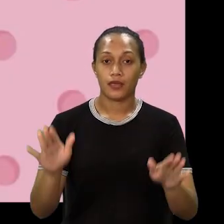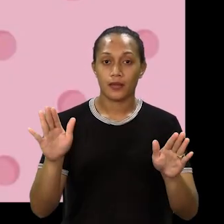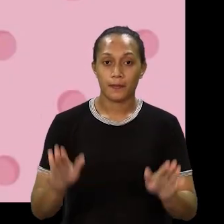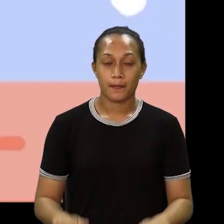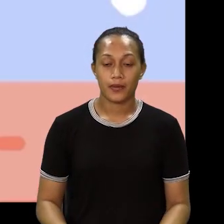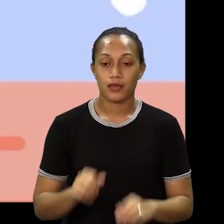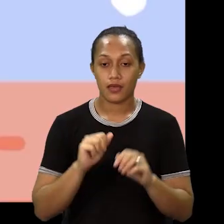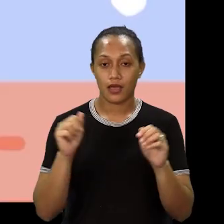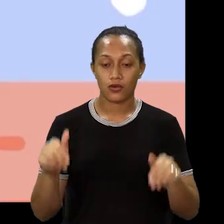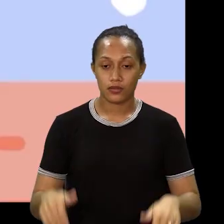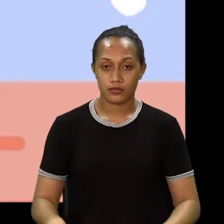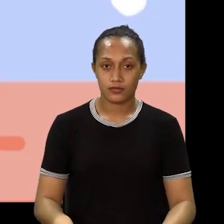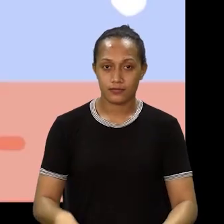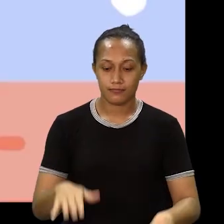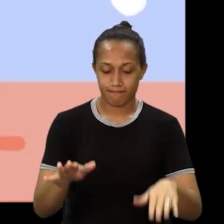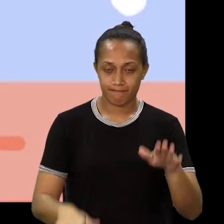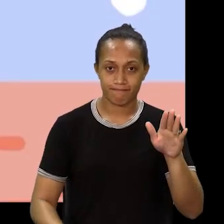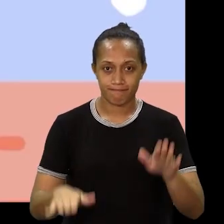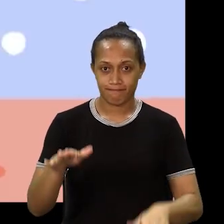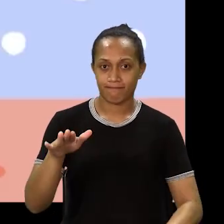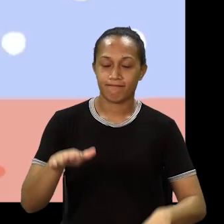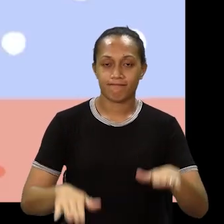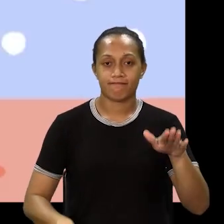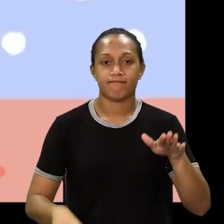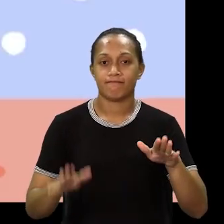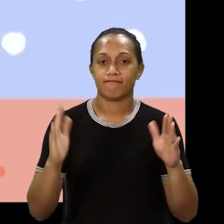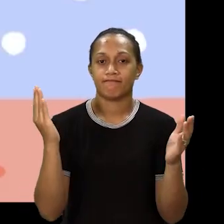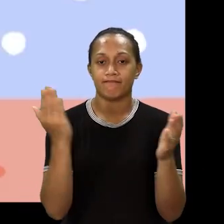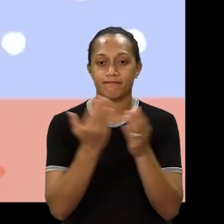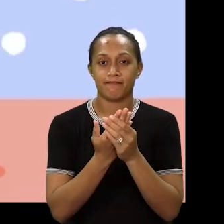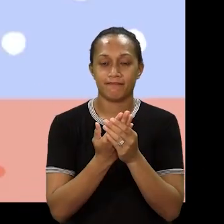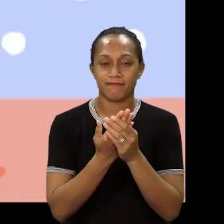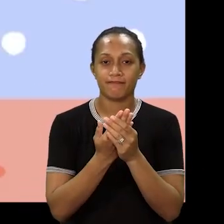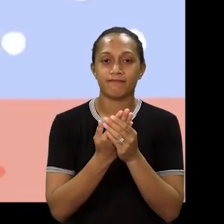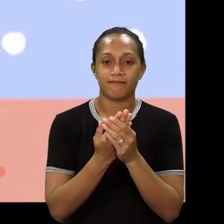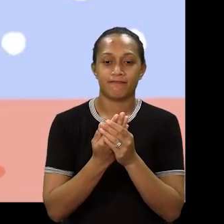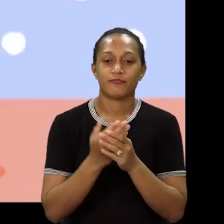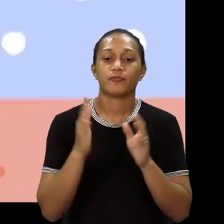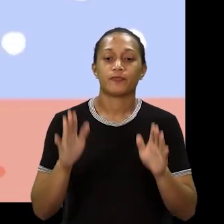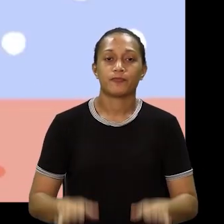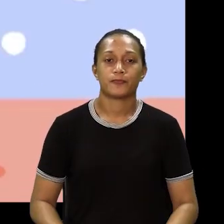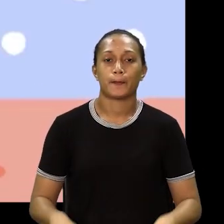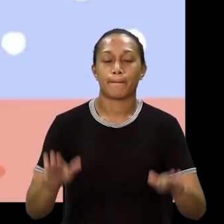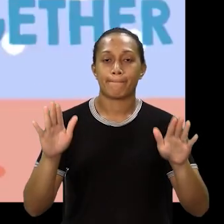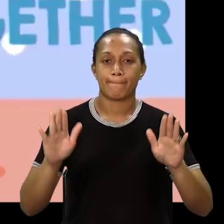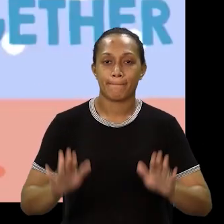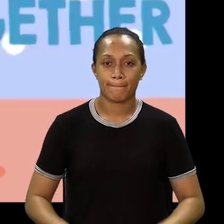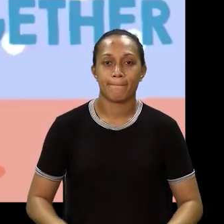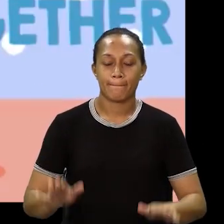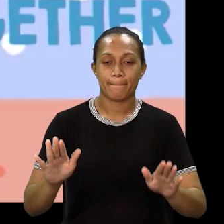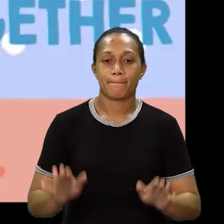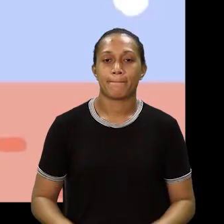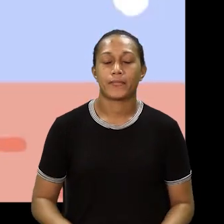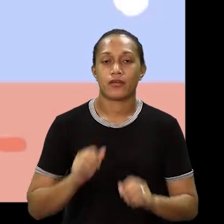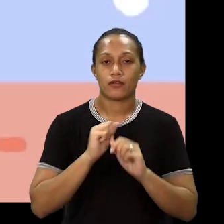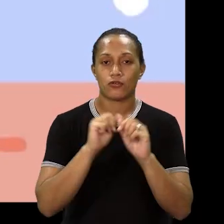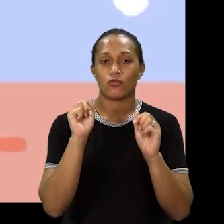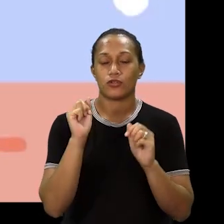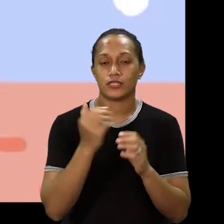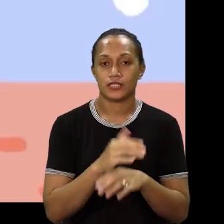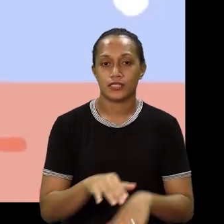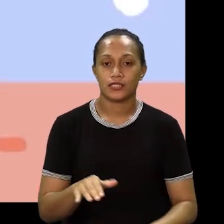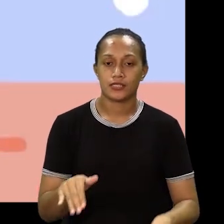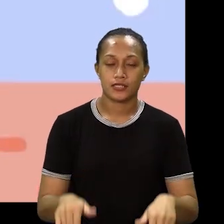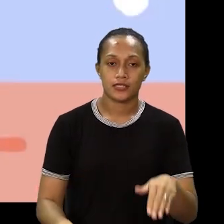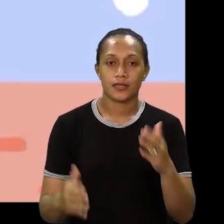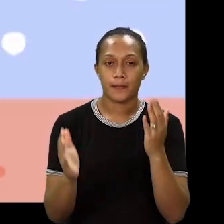knees. Pat, pat, pat your knees. Pat your knees together.